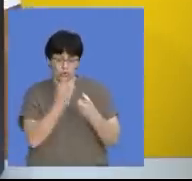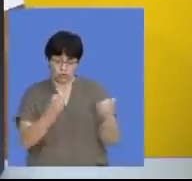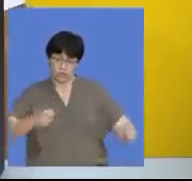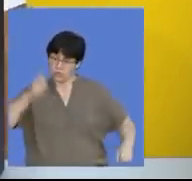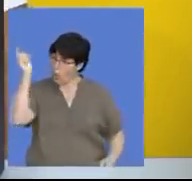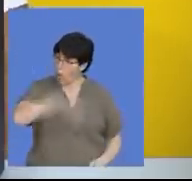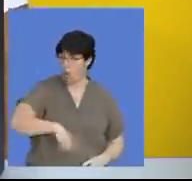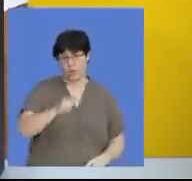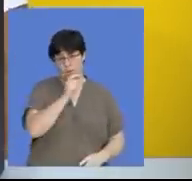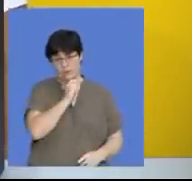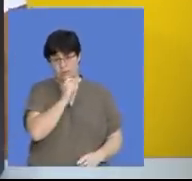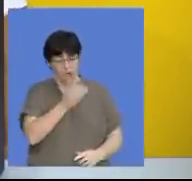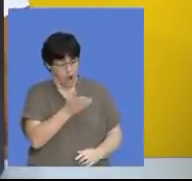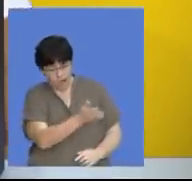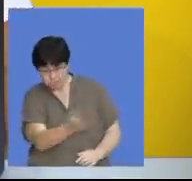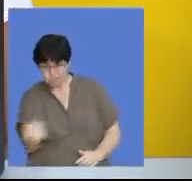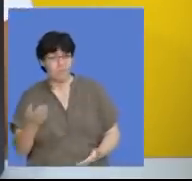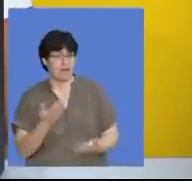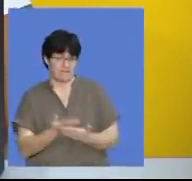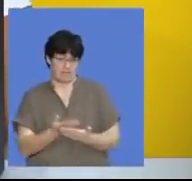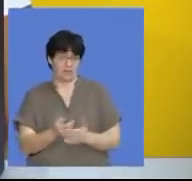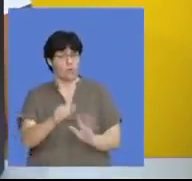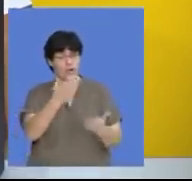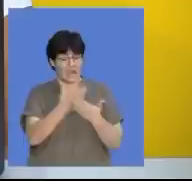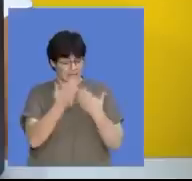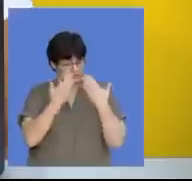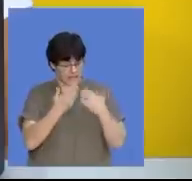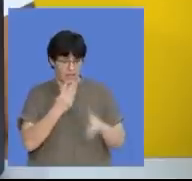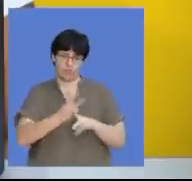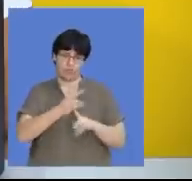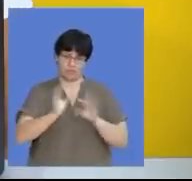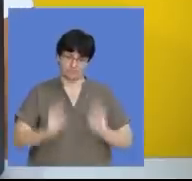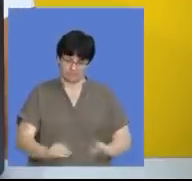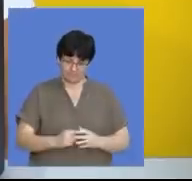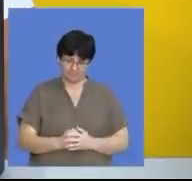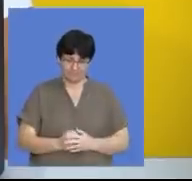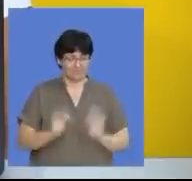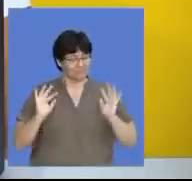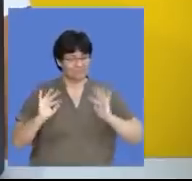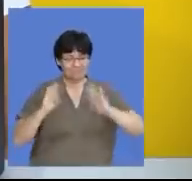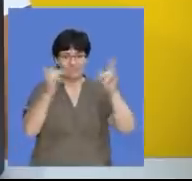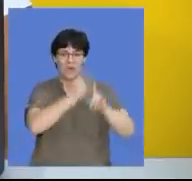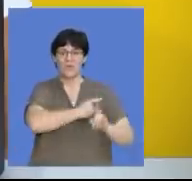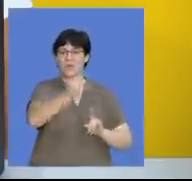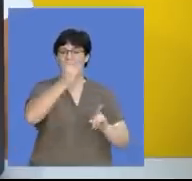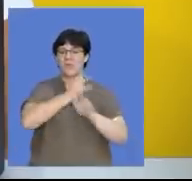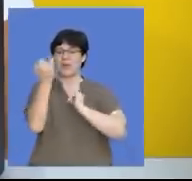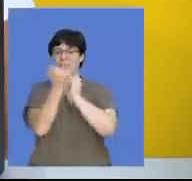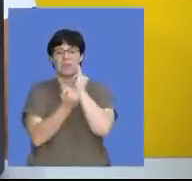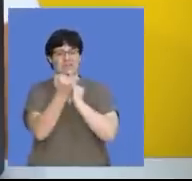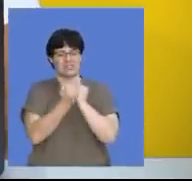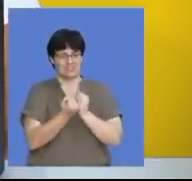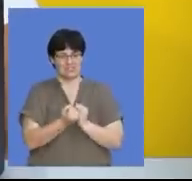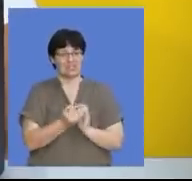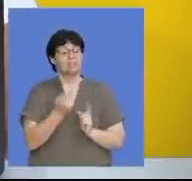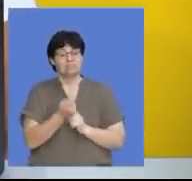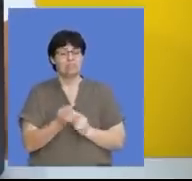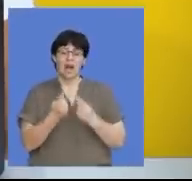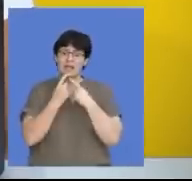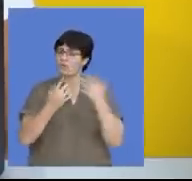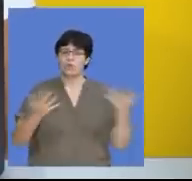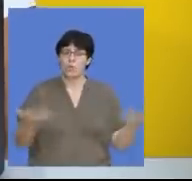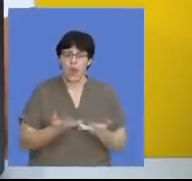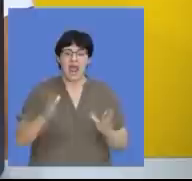resources that are available for you guys to study and help you prepare. Congratulations to all of our competition winners who will be announced